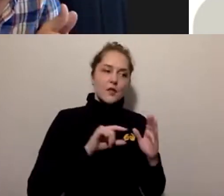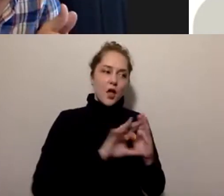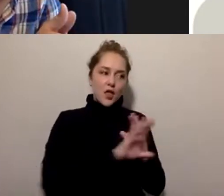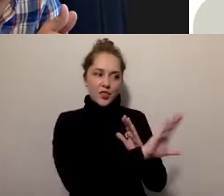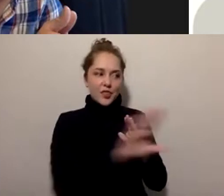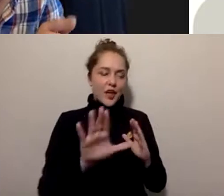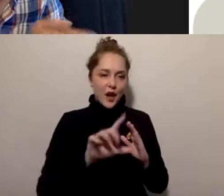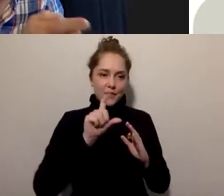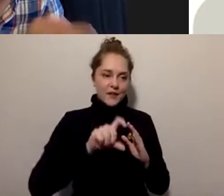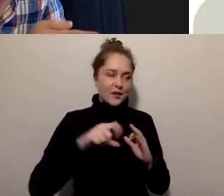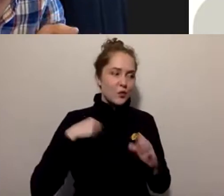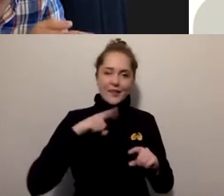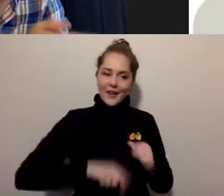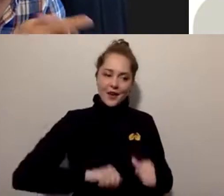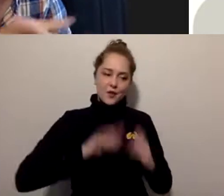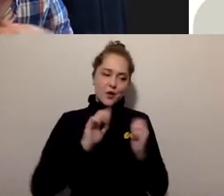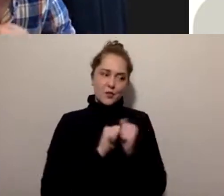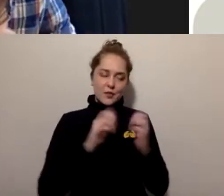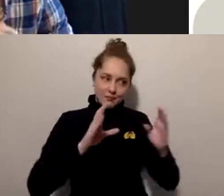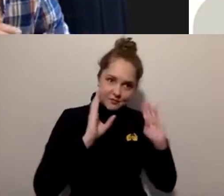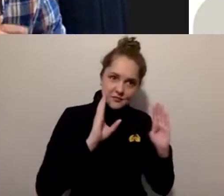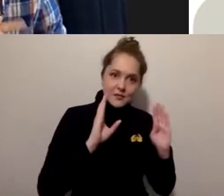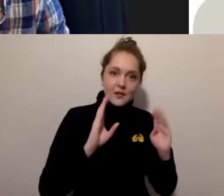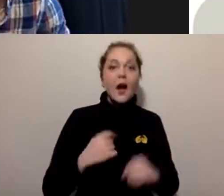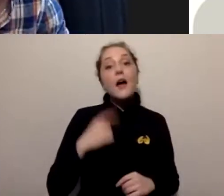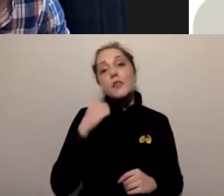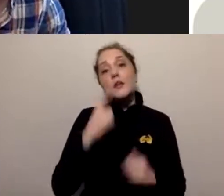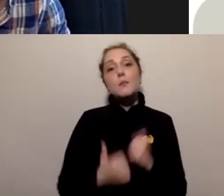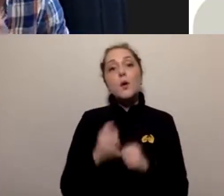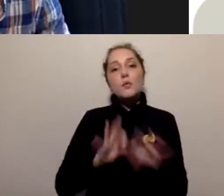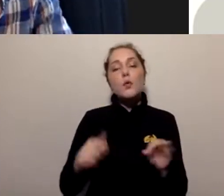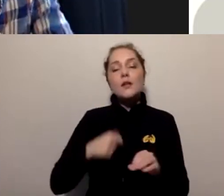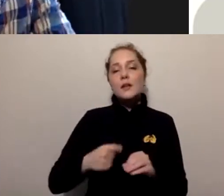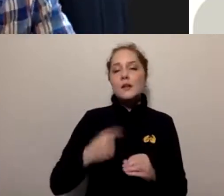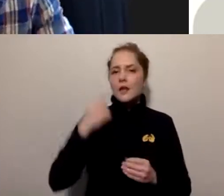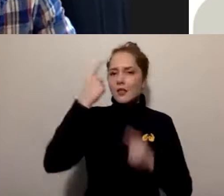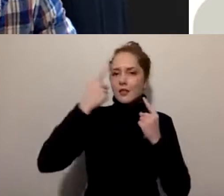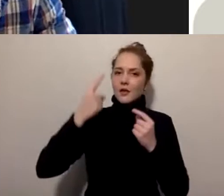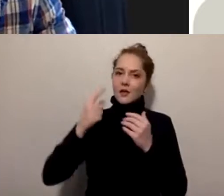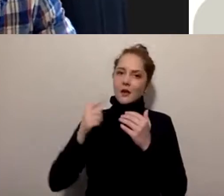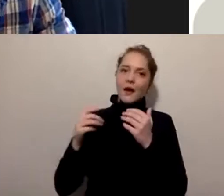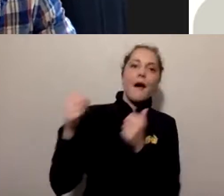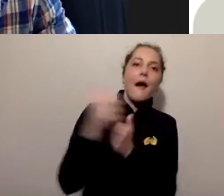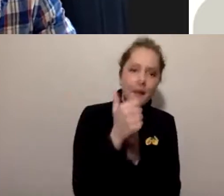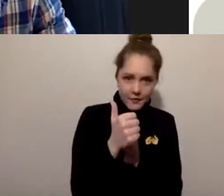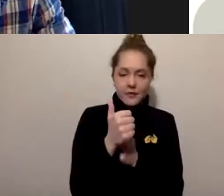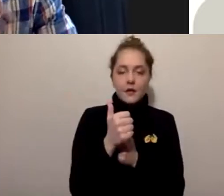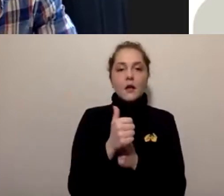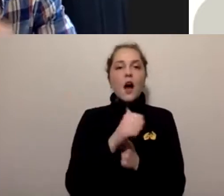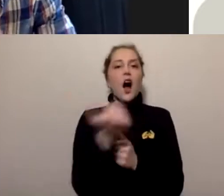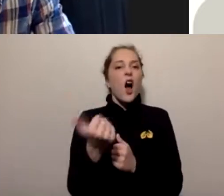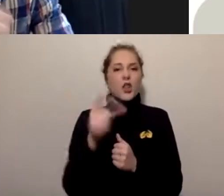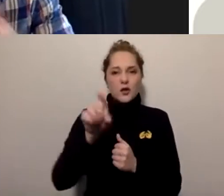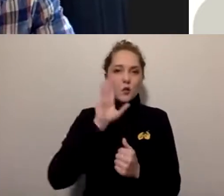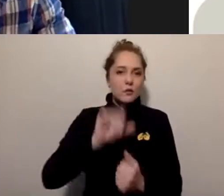going to implement them. But I do think that what's most important is that we're thinking ahead about the needs that that we're going to face, not just